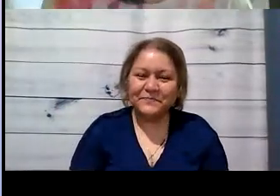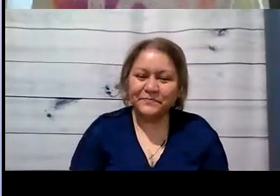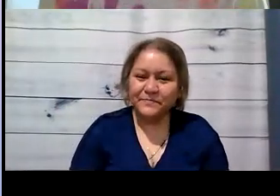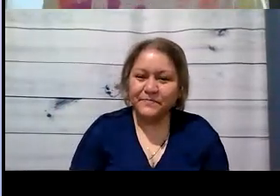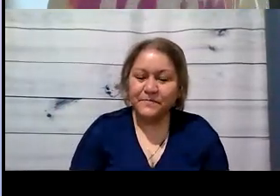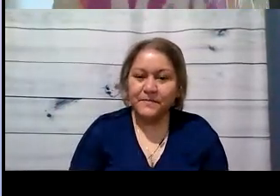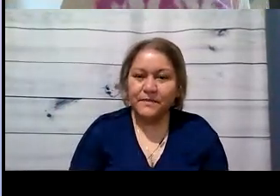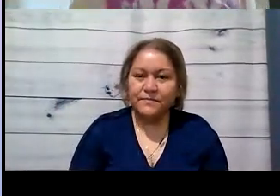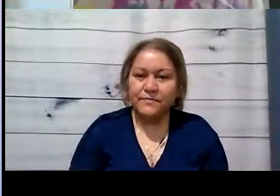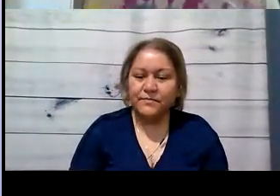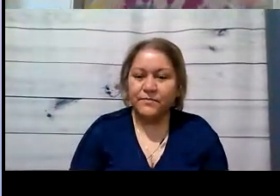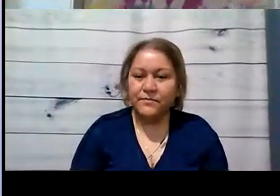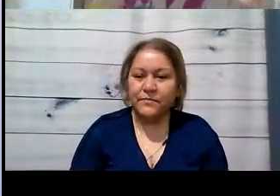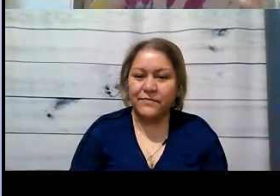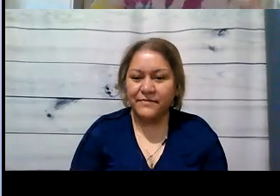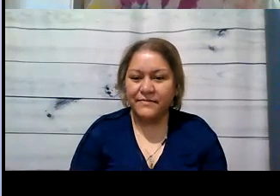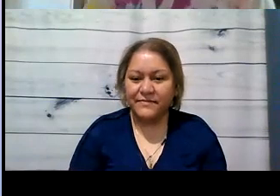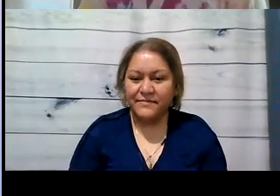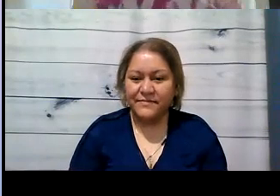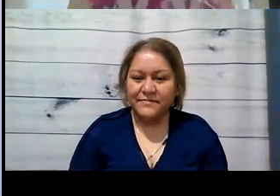All right, we're going to do a couple rounds of Old MacDonald.